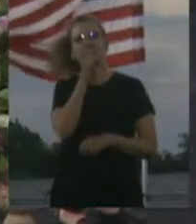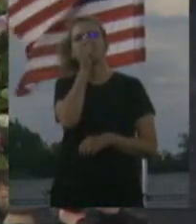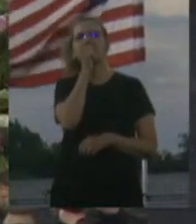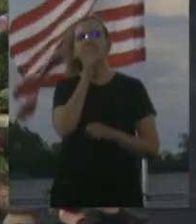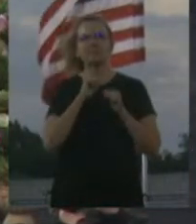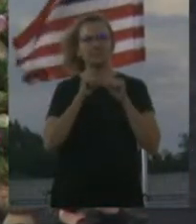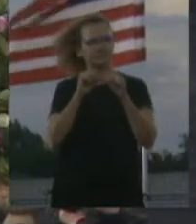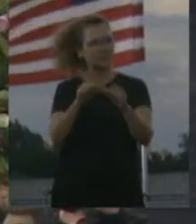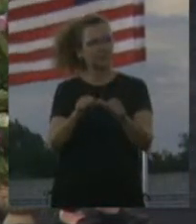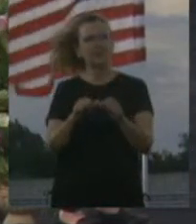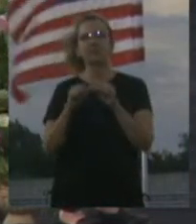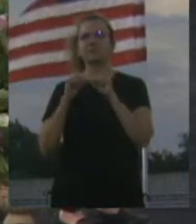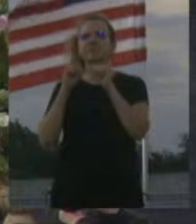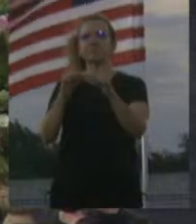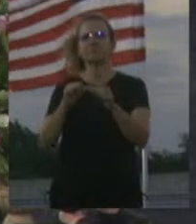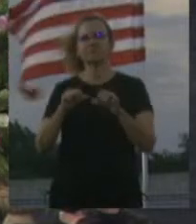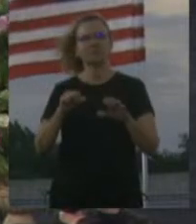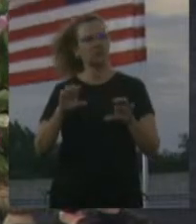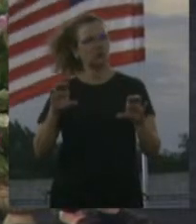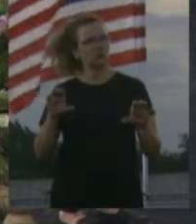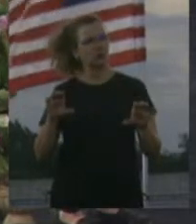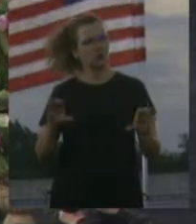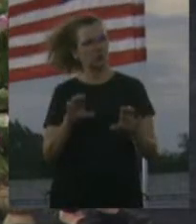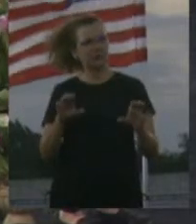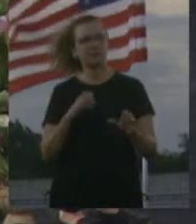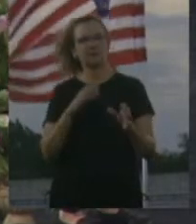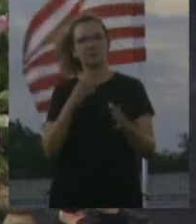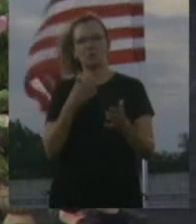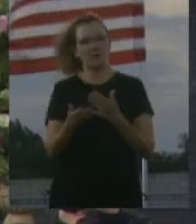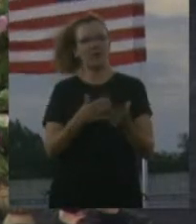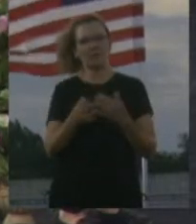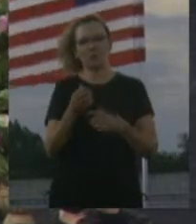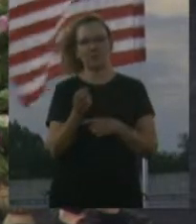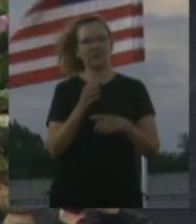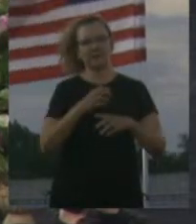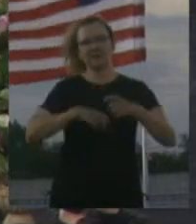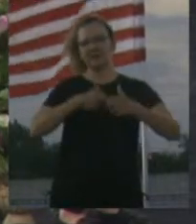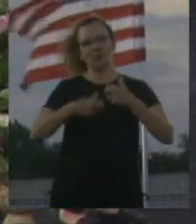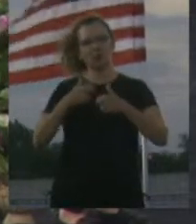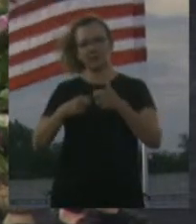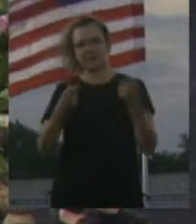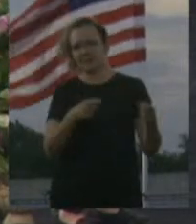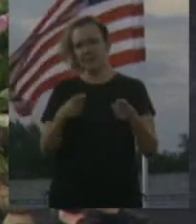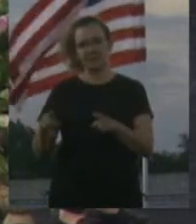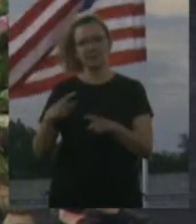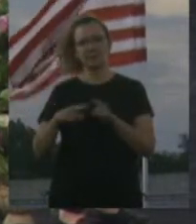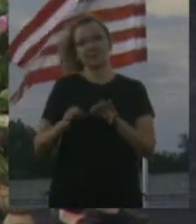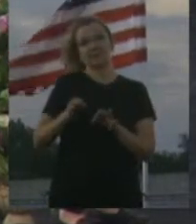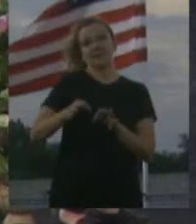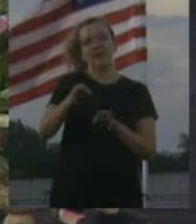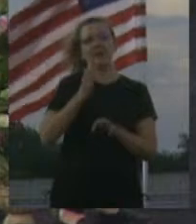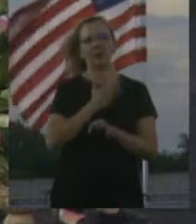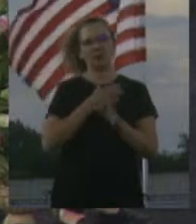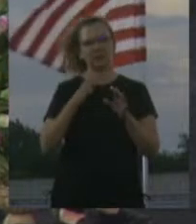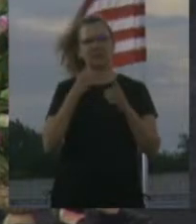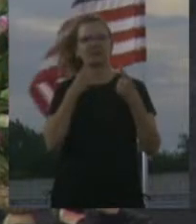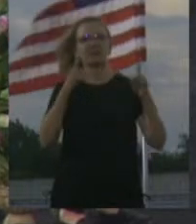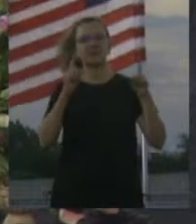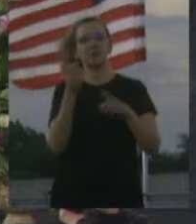Perseverance is a persistence of doing something despite difficulty or delay in achieving success. In the summer